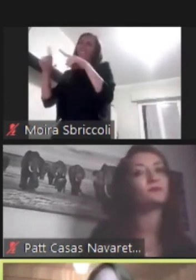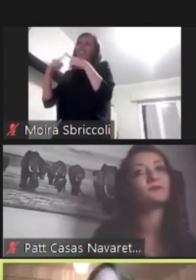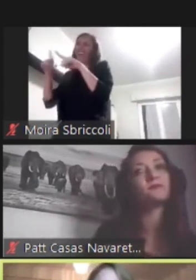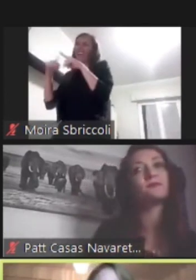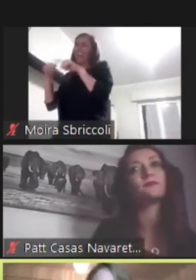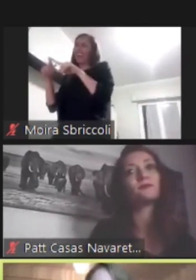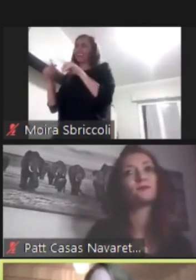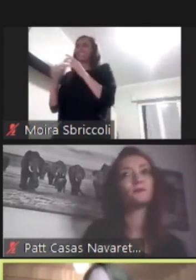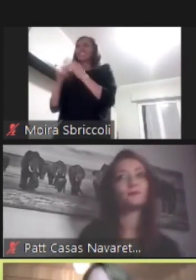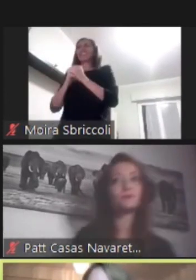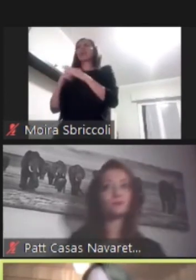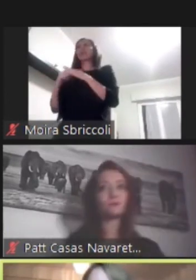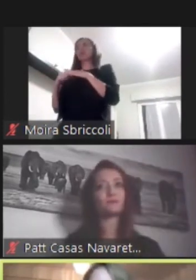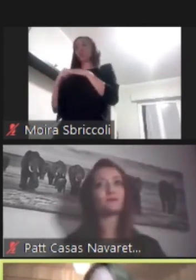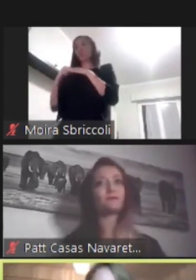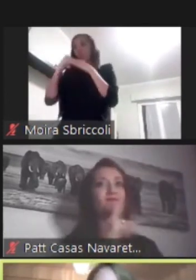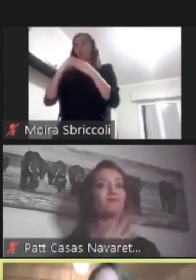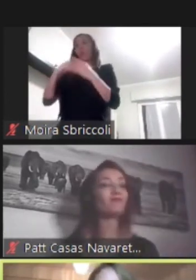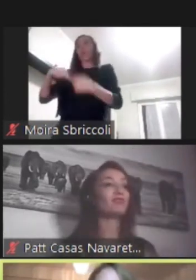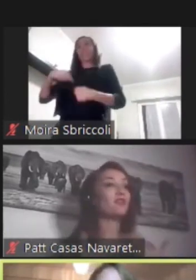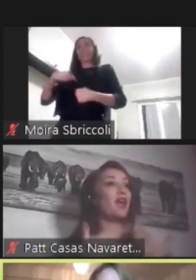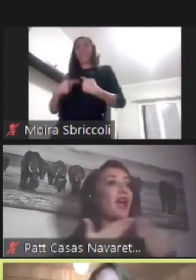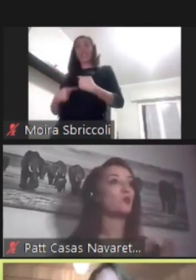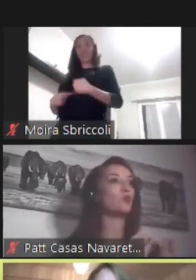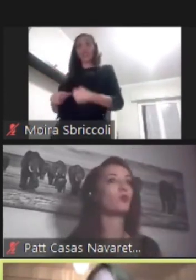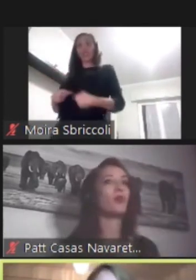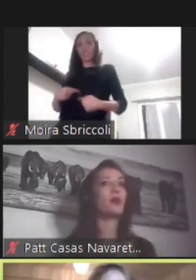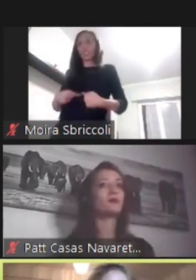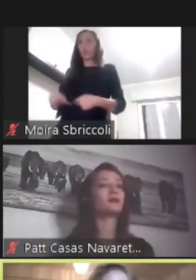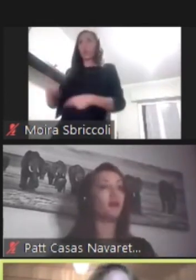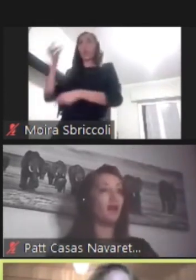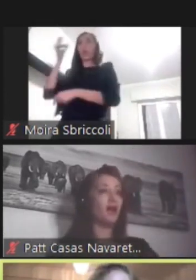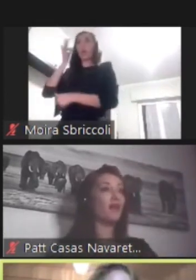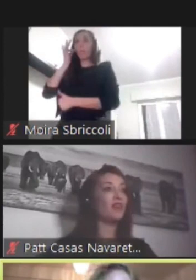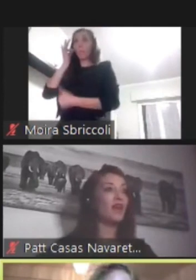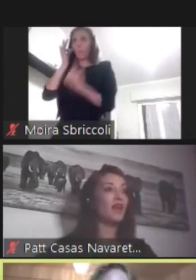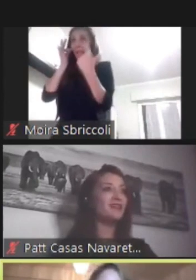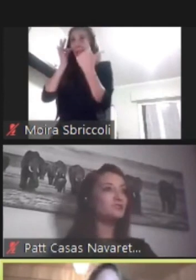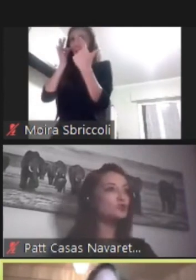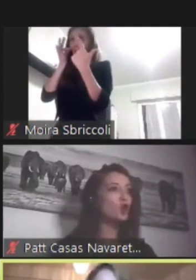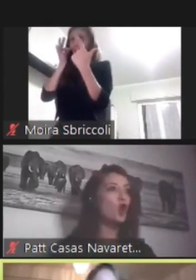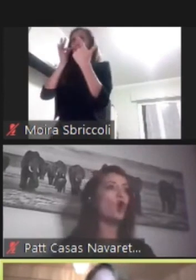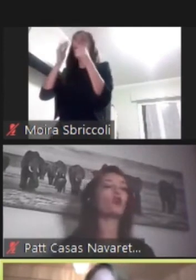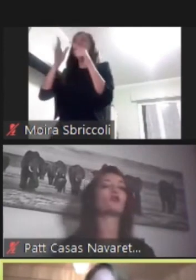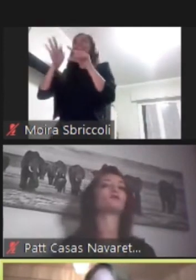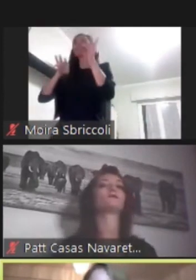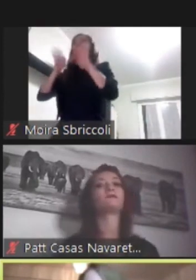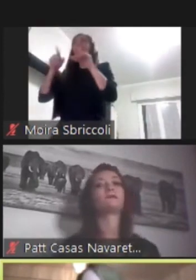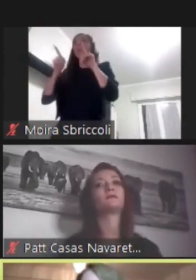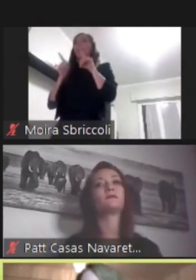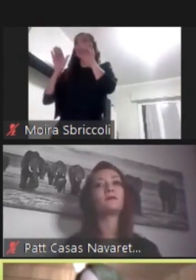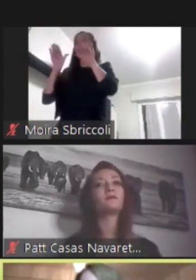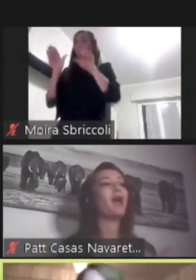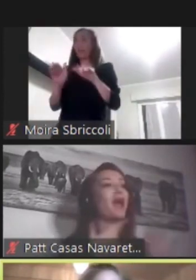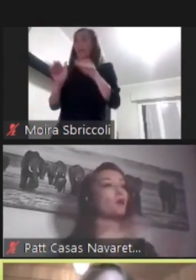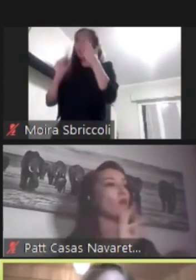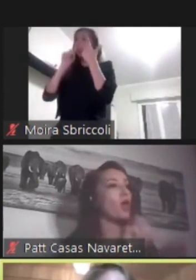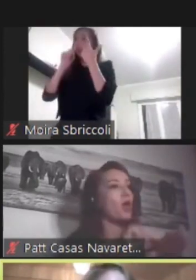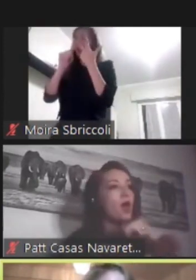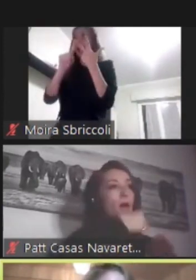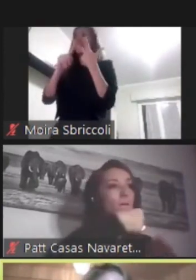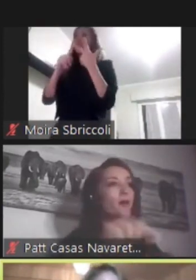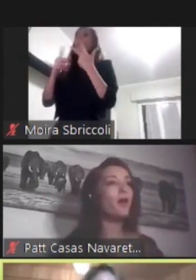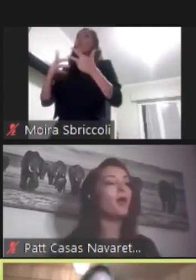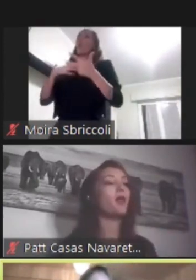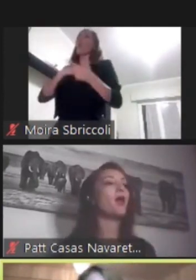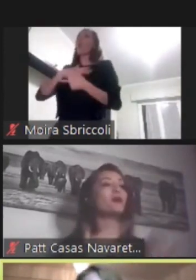It supports our skin. It supports our immune system, our moods, and our nervous system